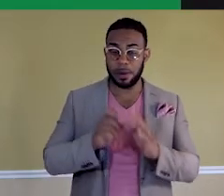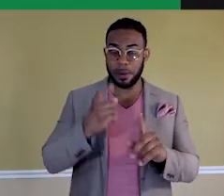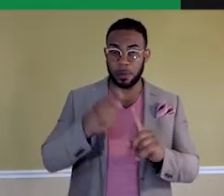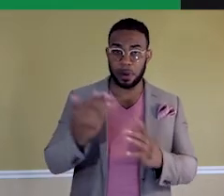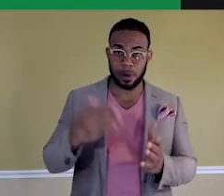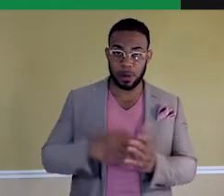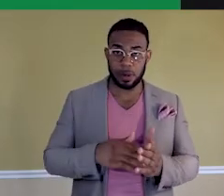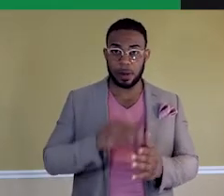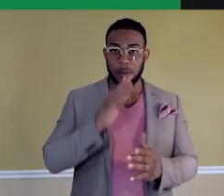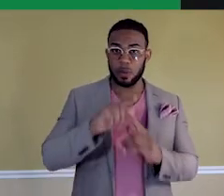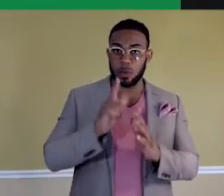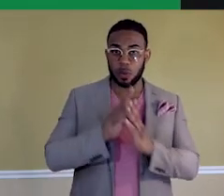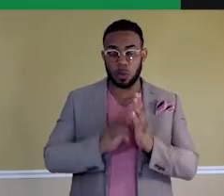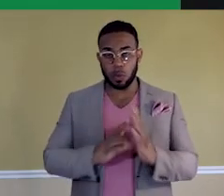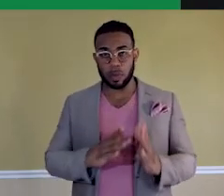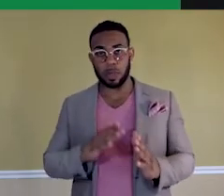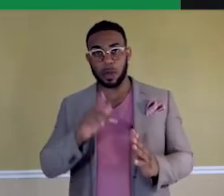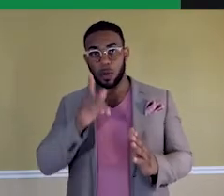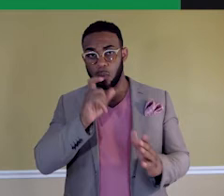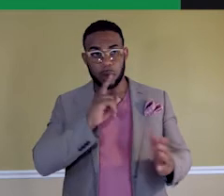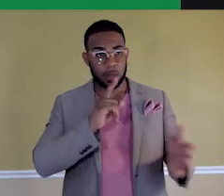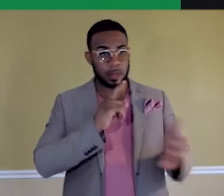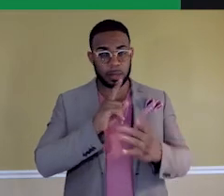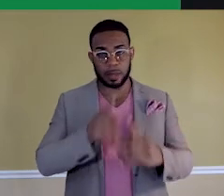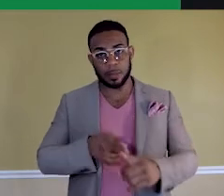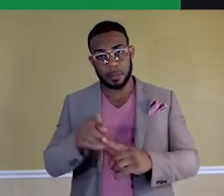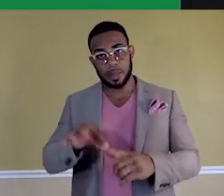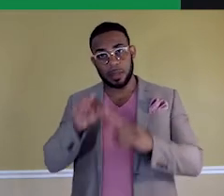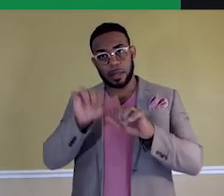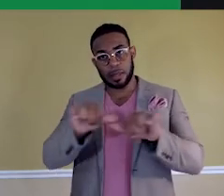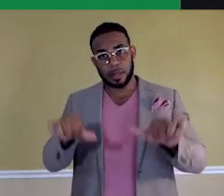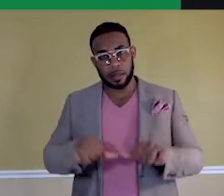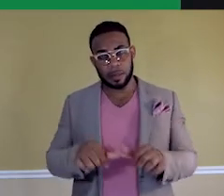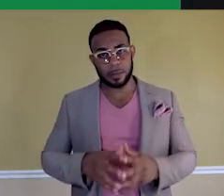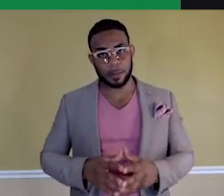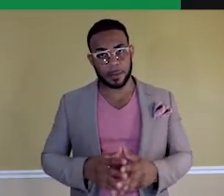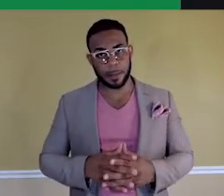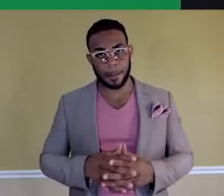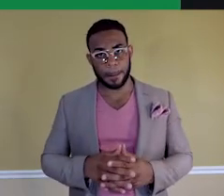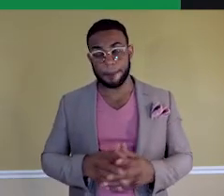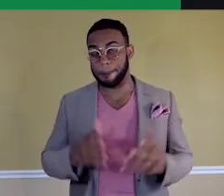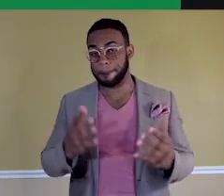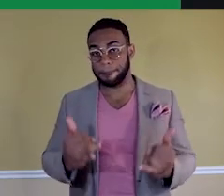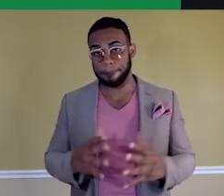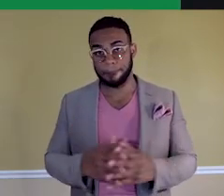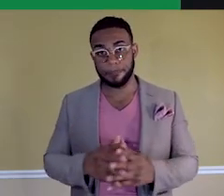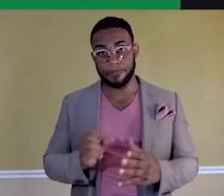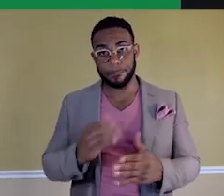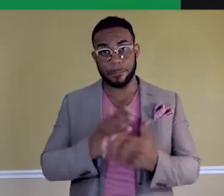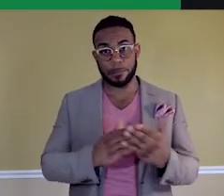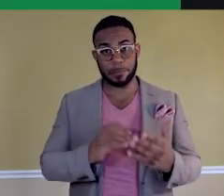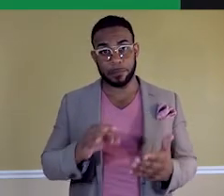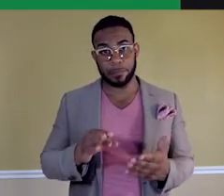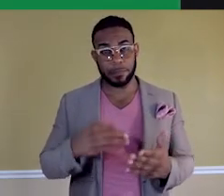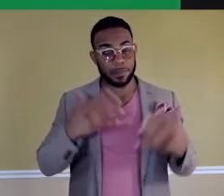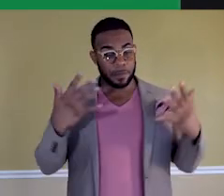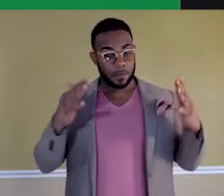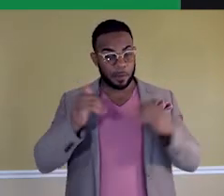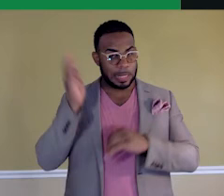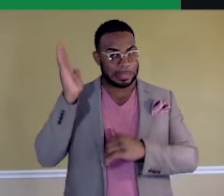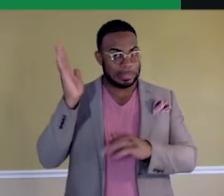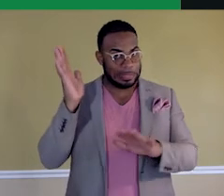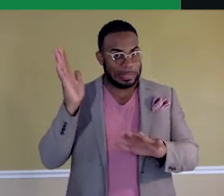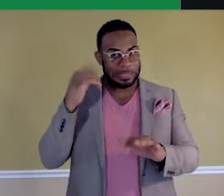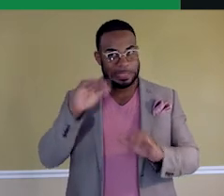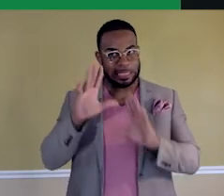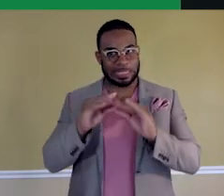again, speak to a lawyer. Speak to a lawyer who is specialized in this area. Now, so I'm done with the lecturing part